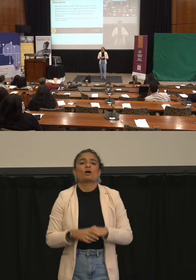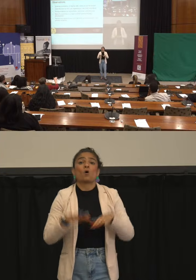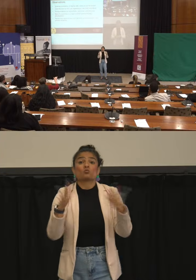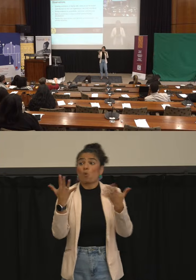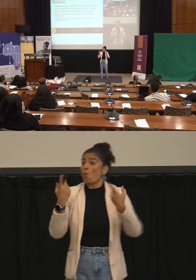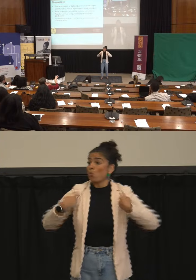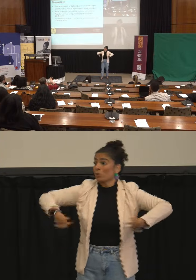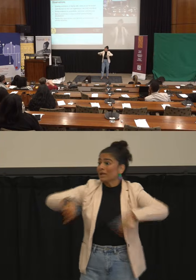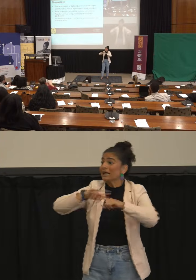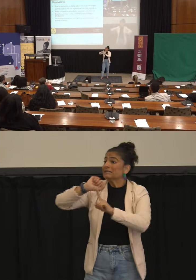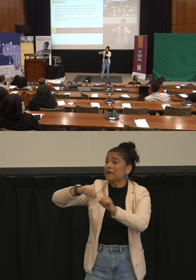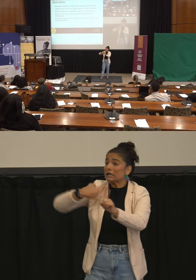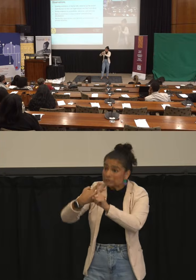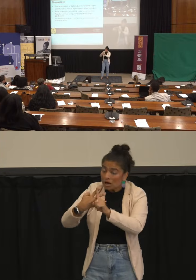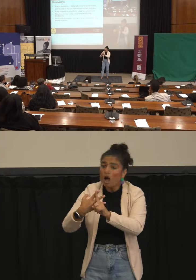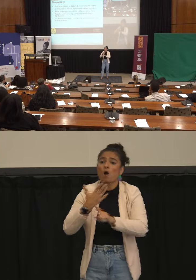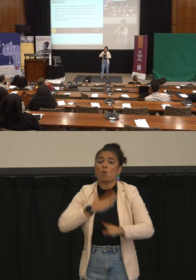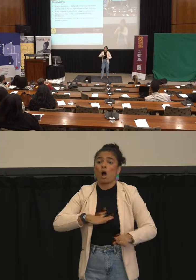Okay.